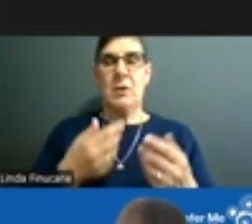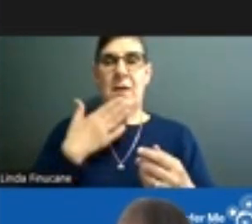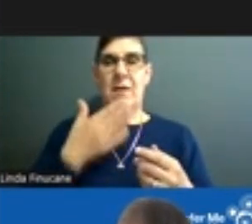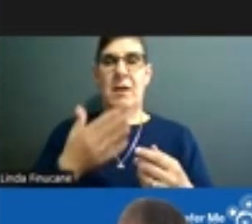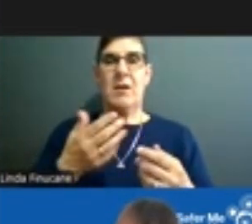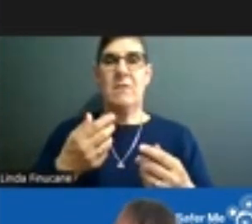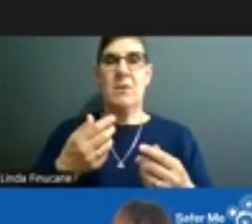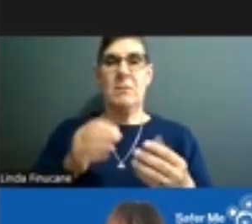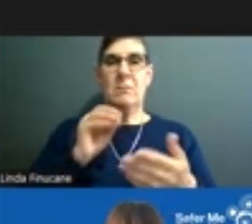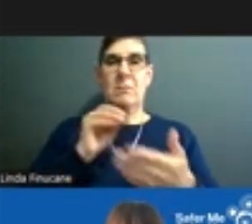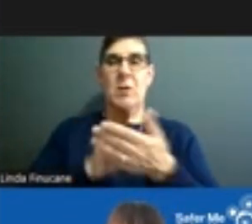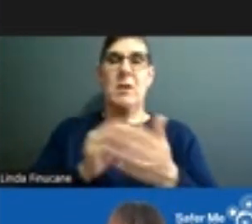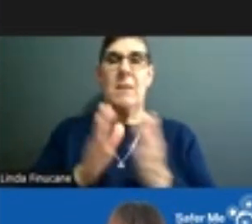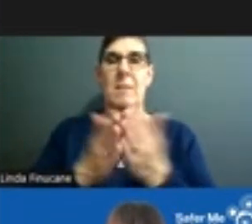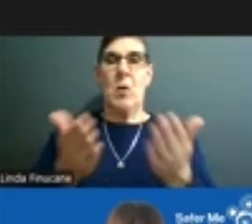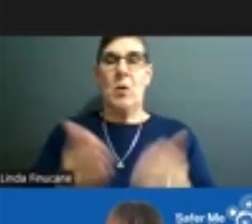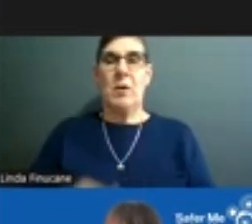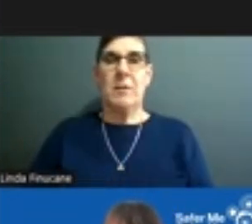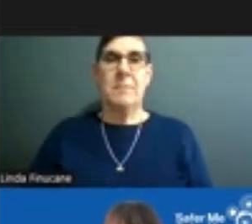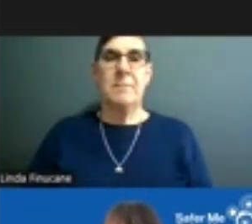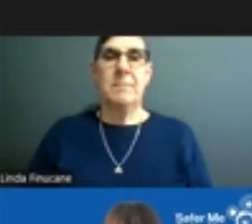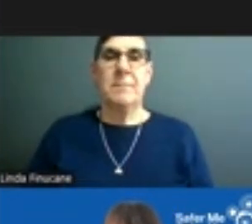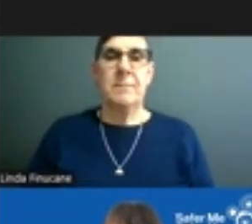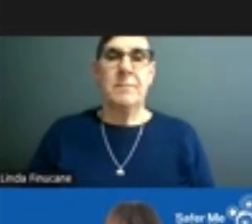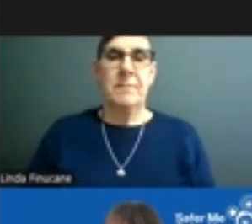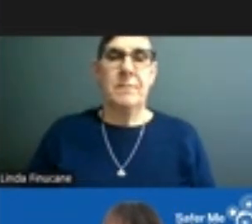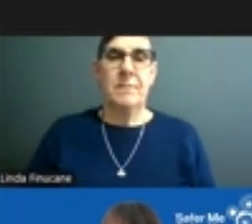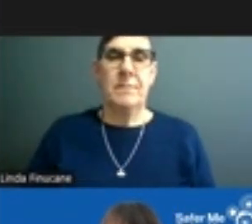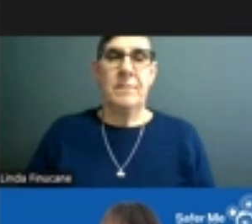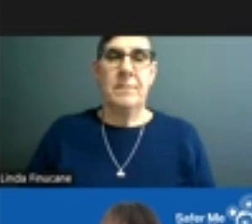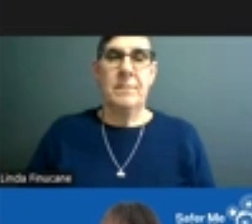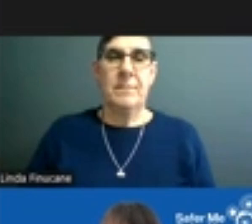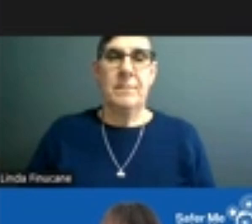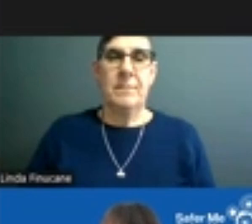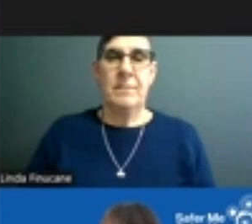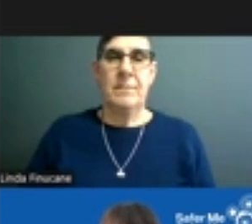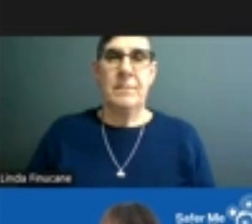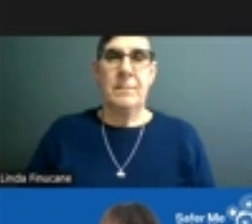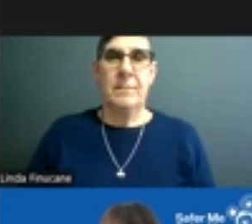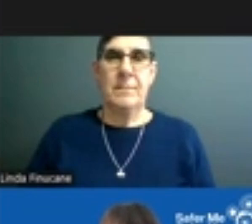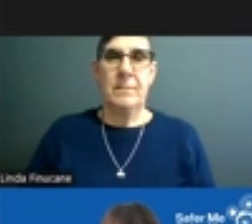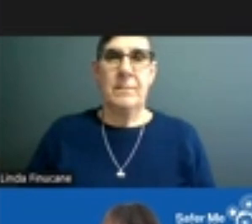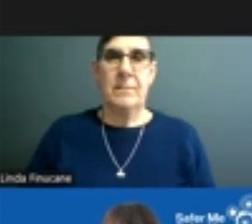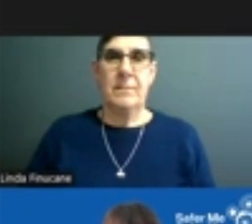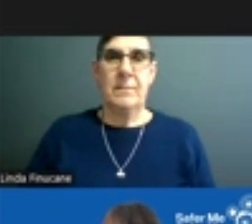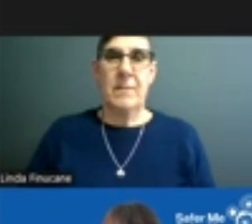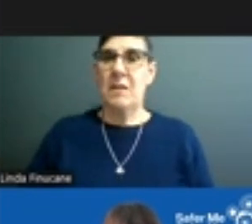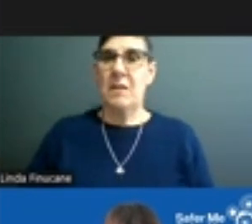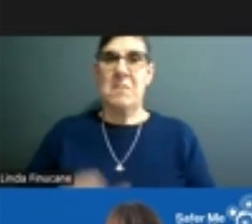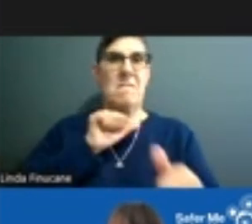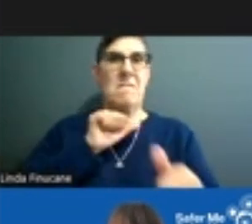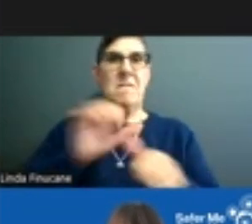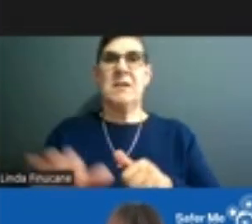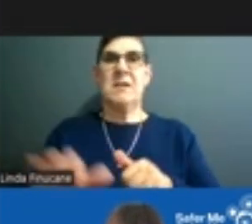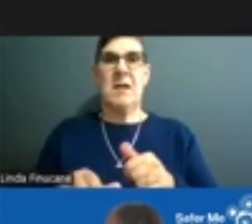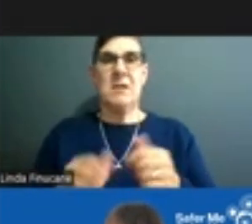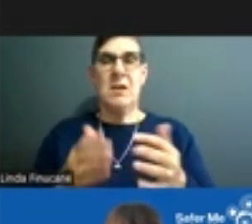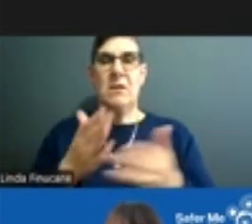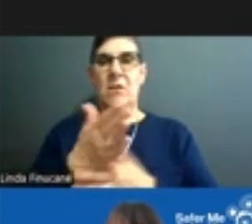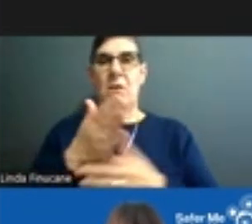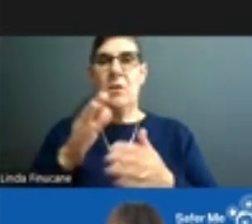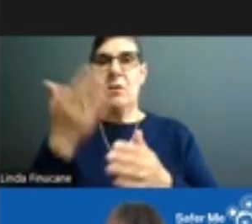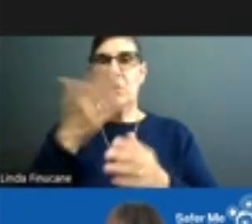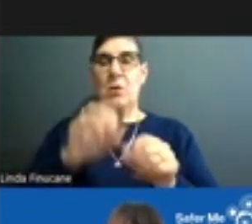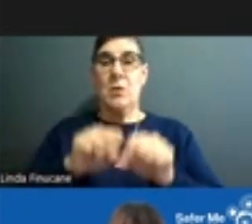book. In terms of hoping it would be in schools, I actually think it'd be fantastic. I think it'd be a